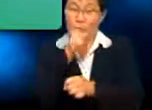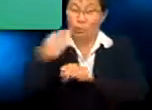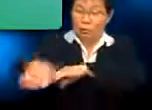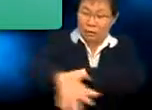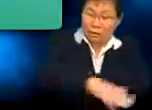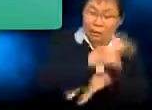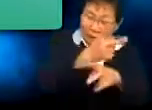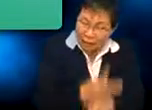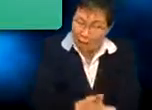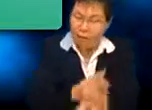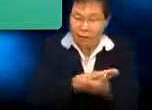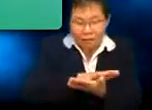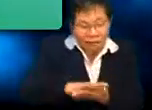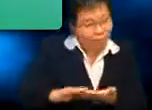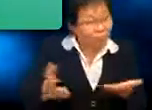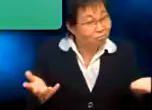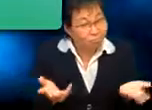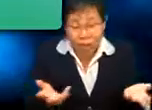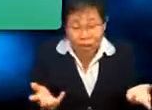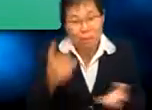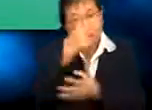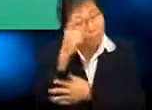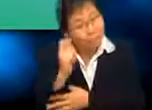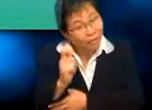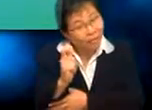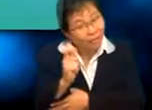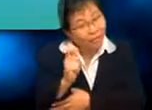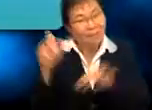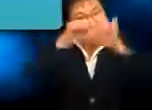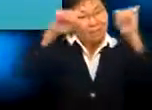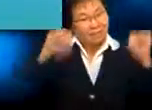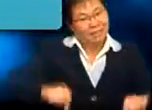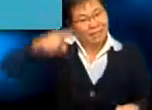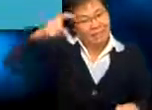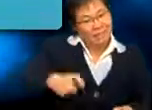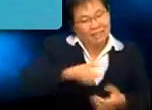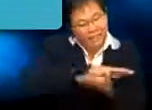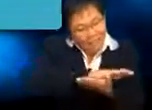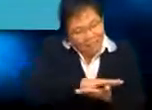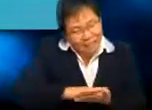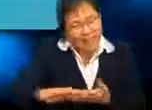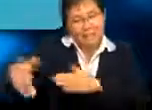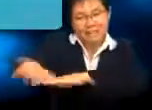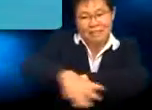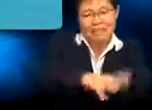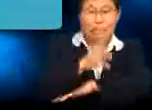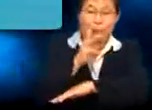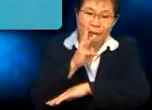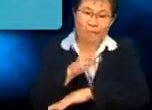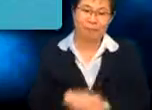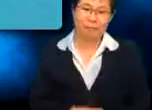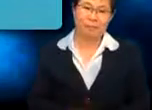sea is kept clean? Well, it is because the station needs clean sea water.